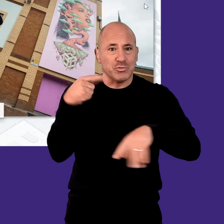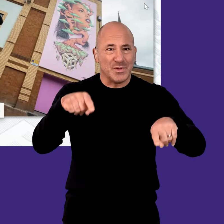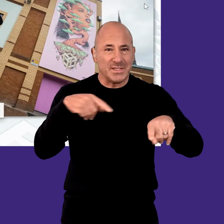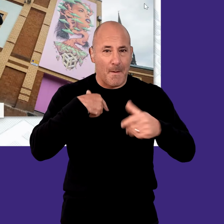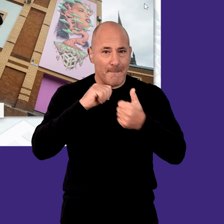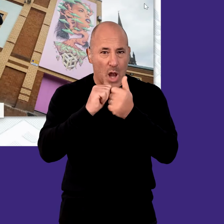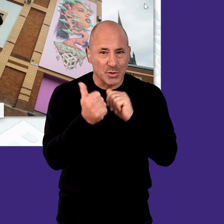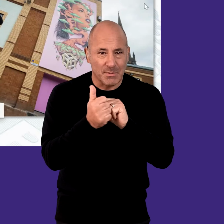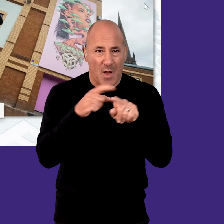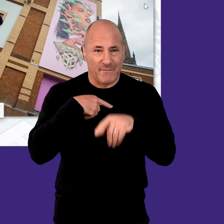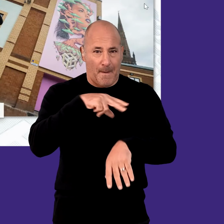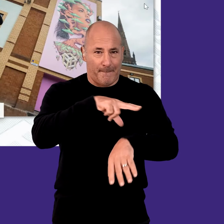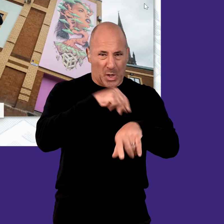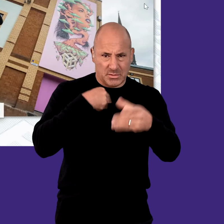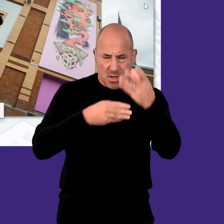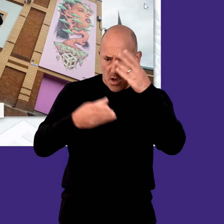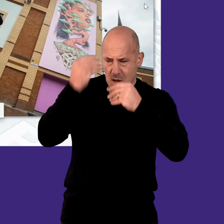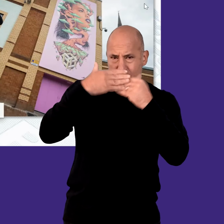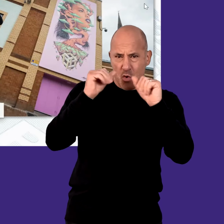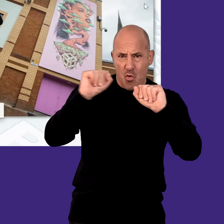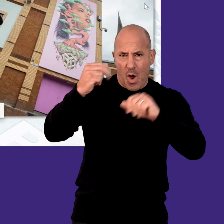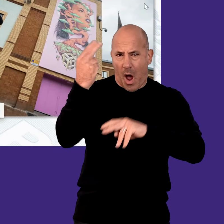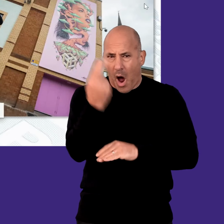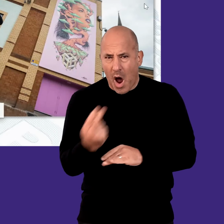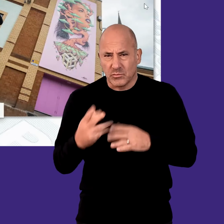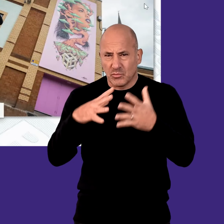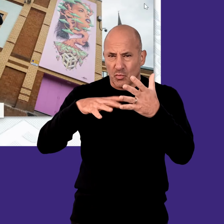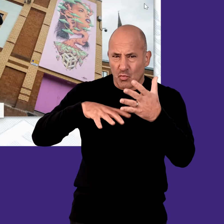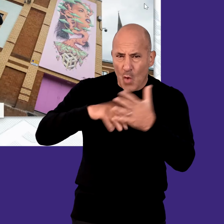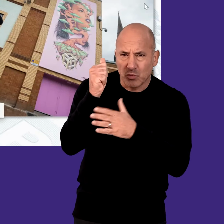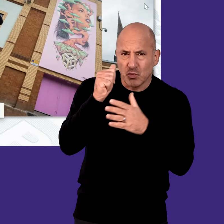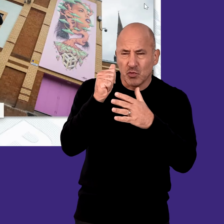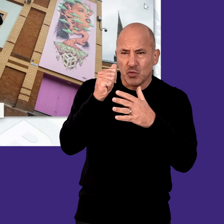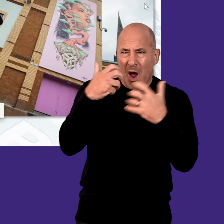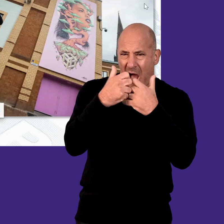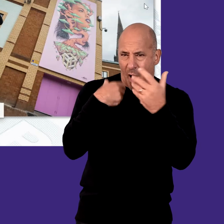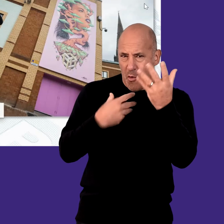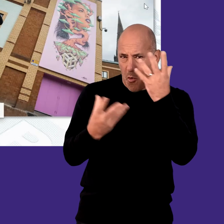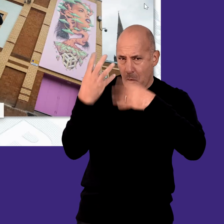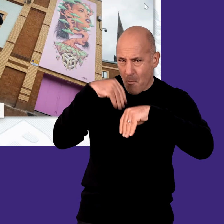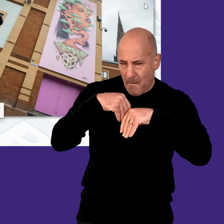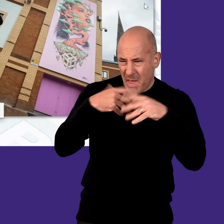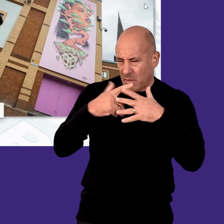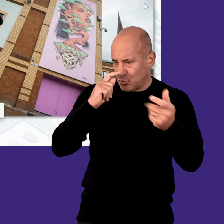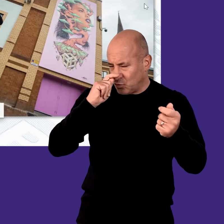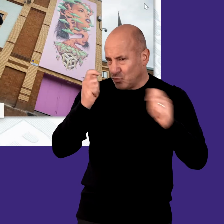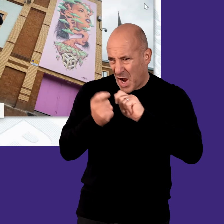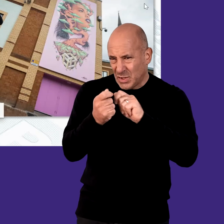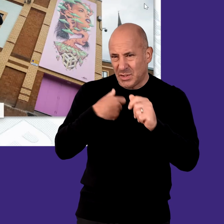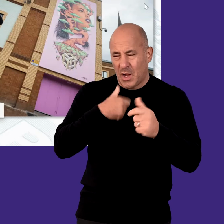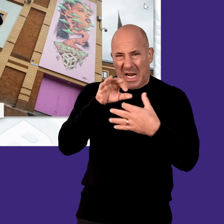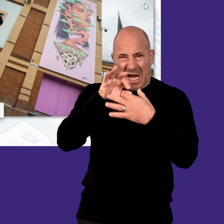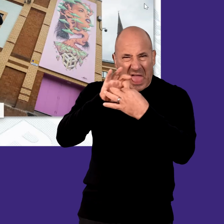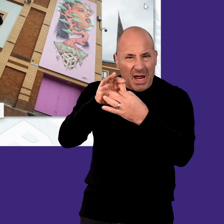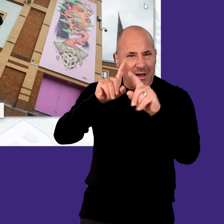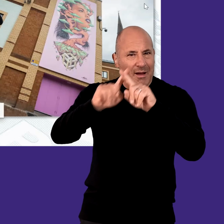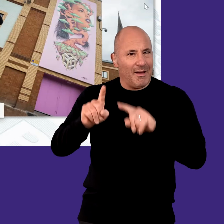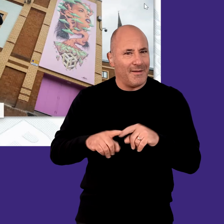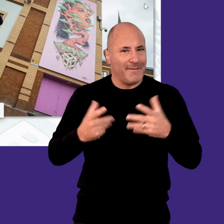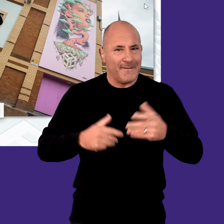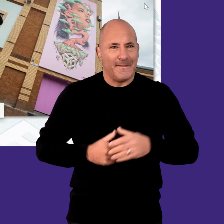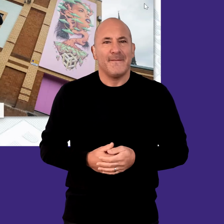unique opportunity for this partnership and for us as the police to learn more about the benefits of arts and culture and how we could utilise that